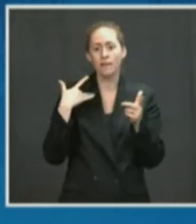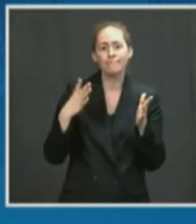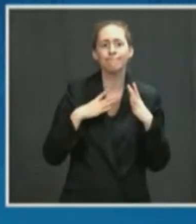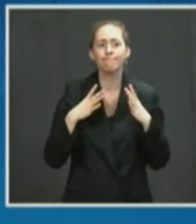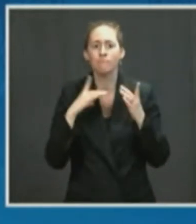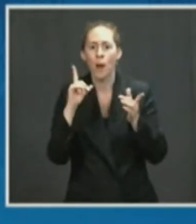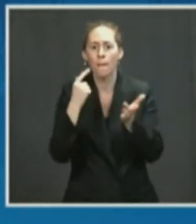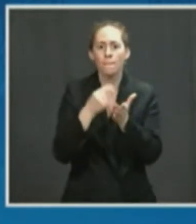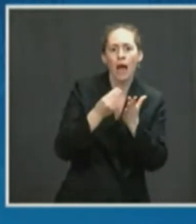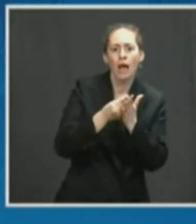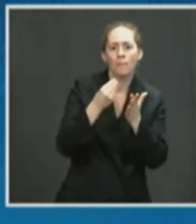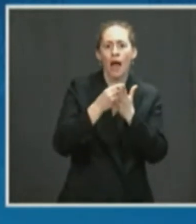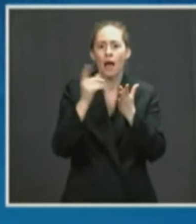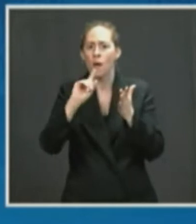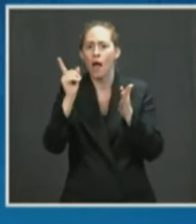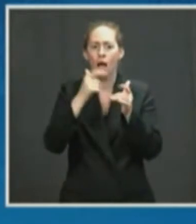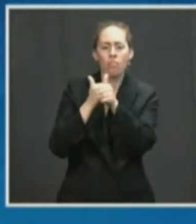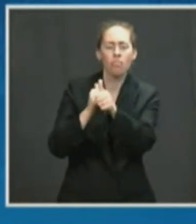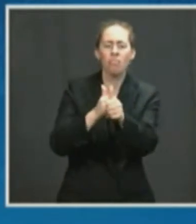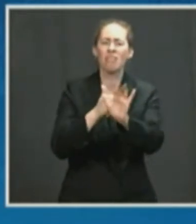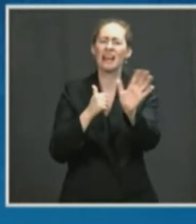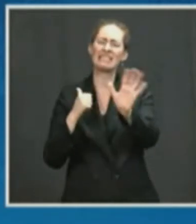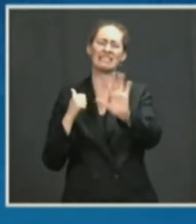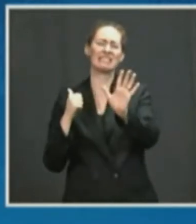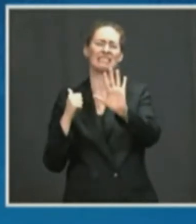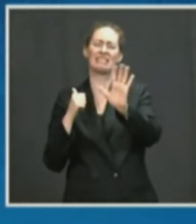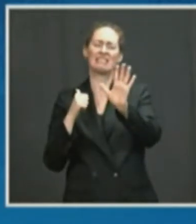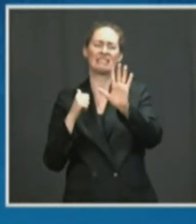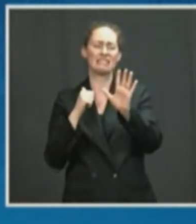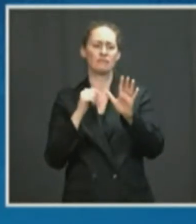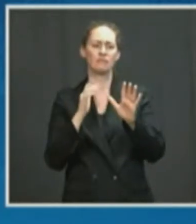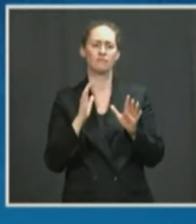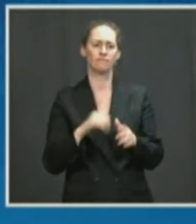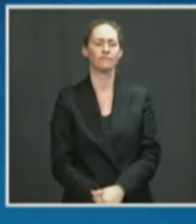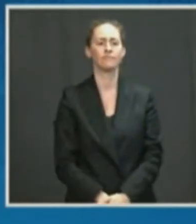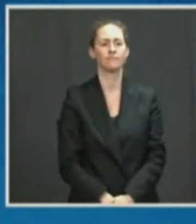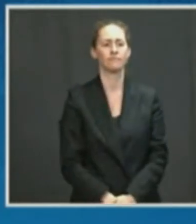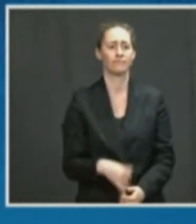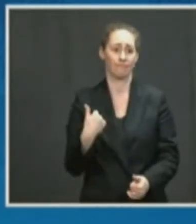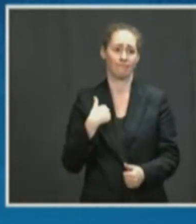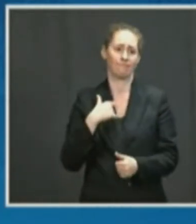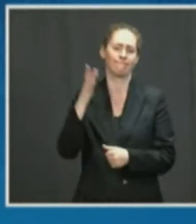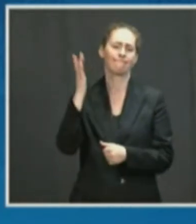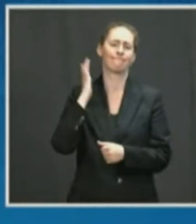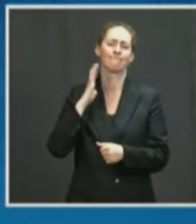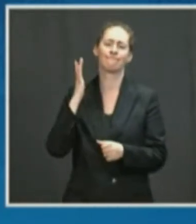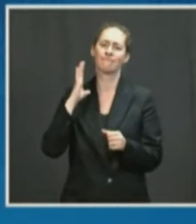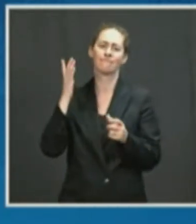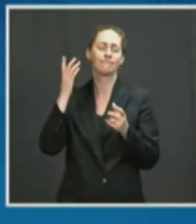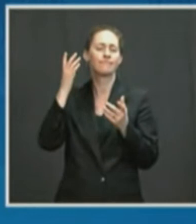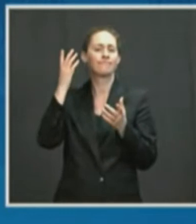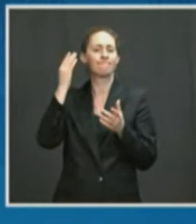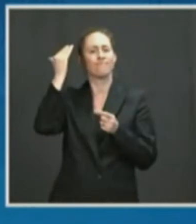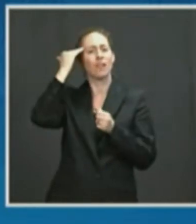do. I can tell you from my work on this issue years ago, follow the money.